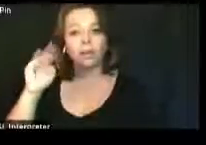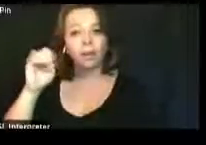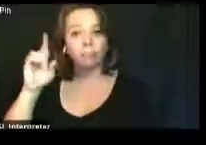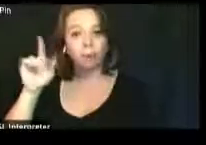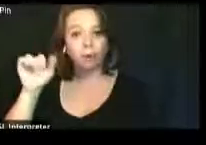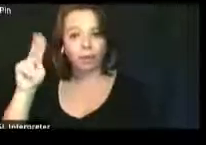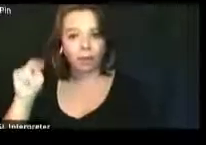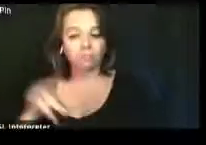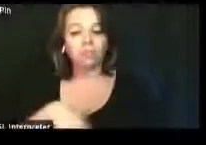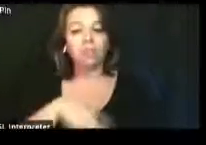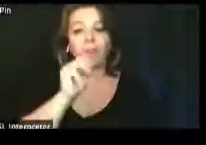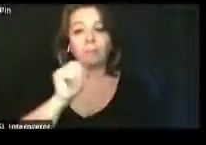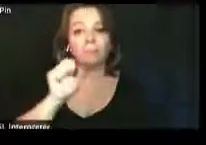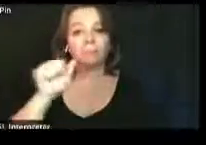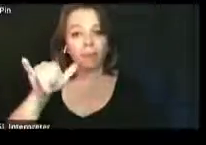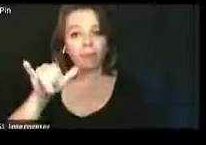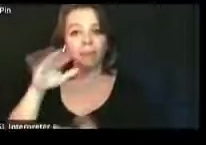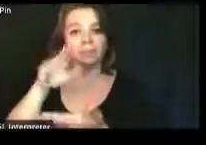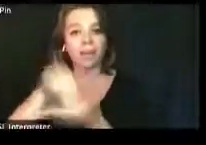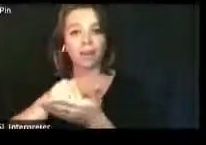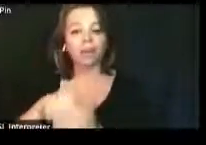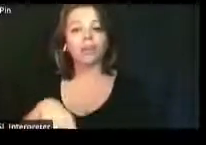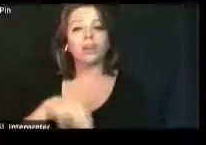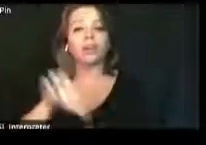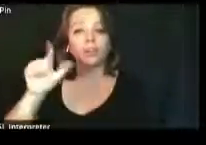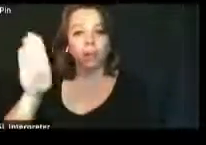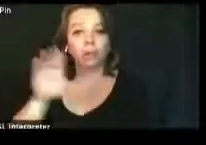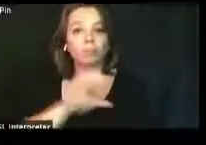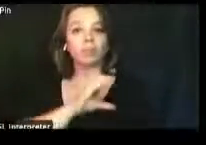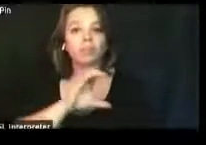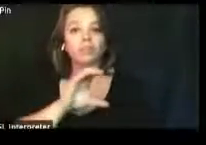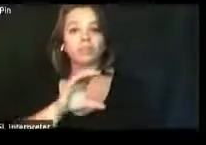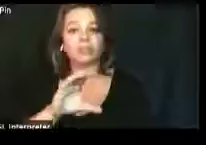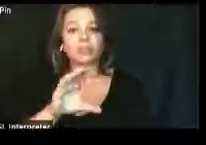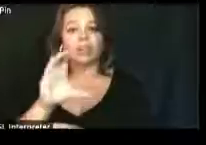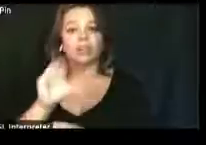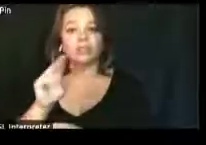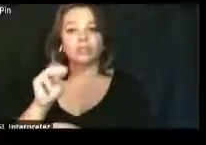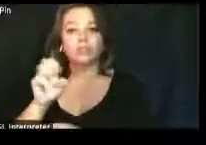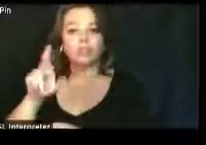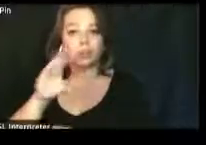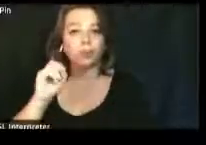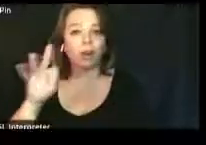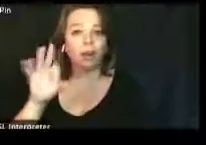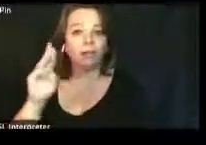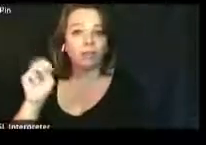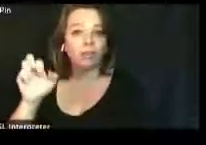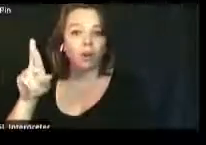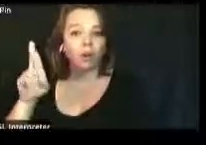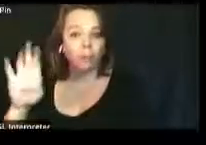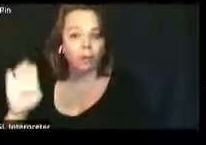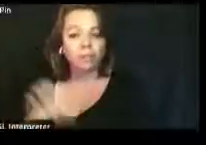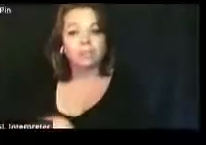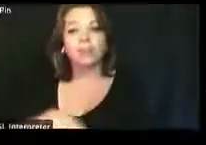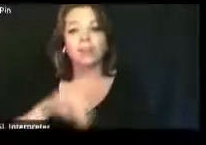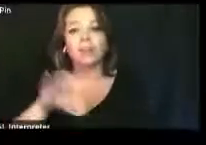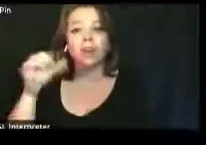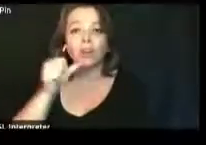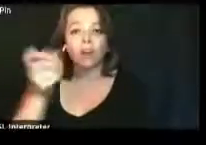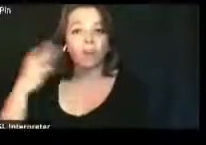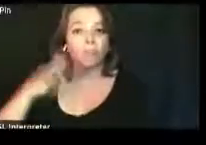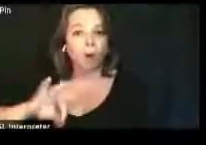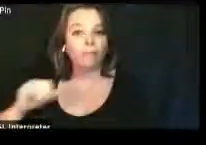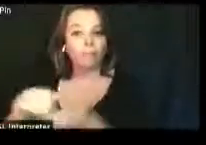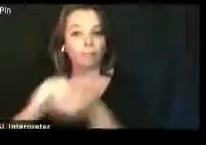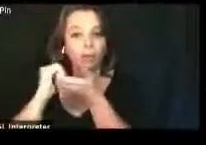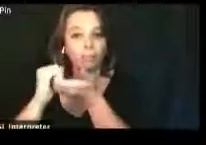Beach Chamber of Commerce, Latinos in Action, Cambodia Town, the Long Beach Nonprofit Partnership, the Bixby